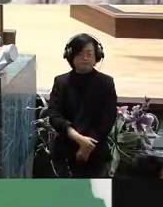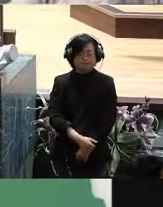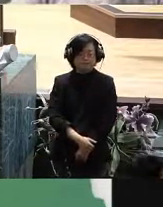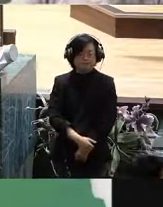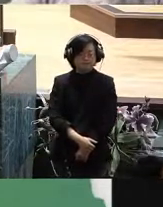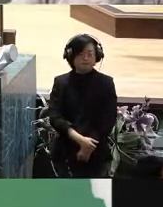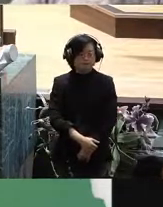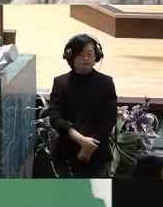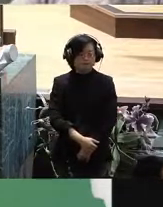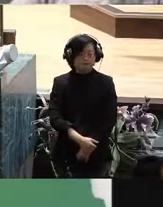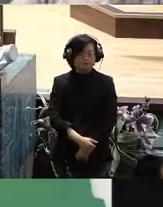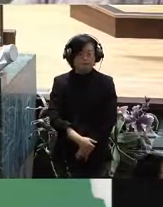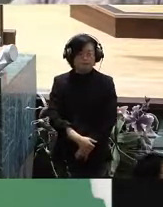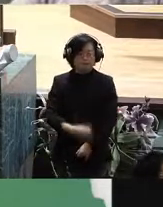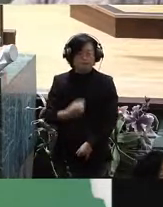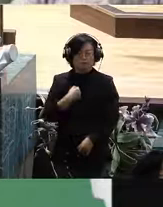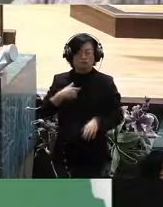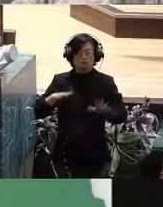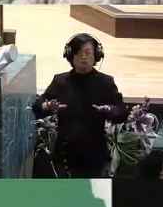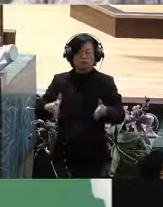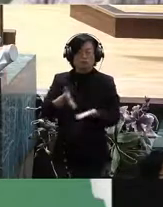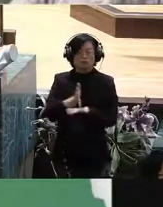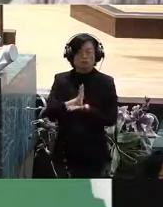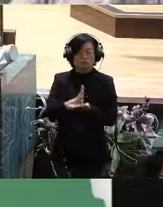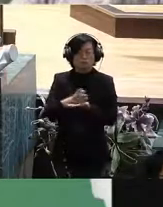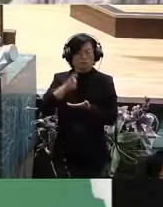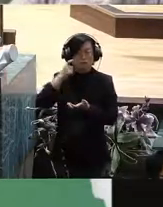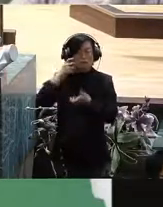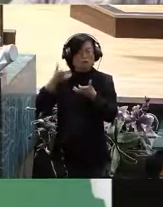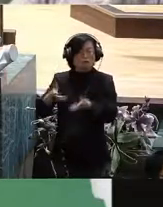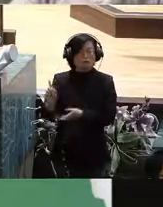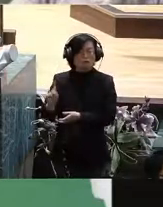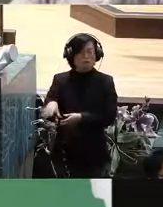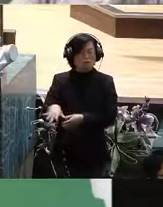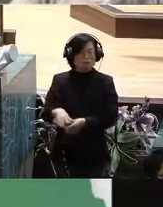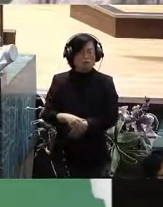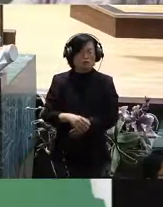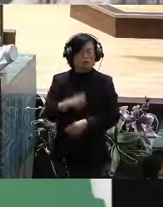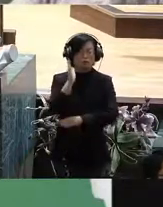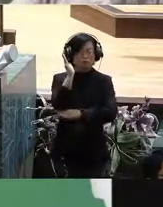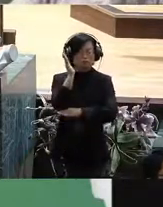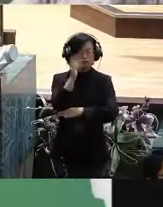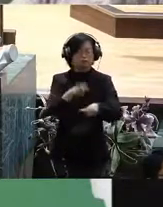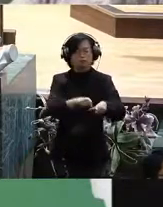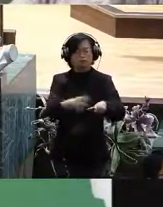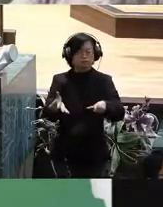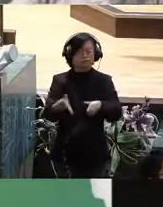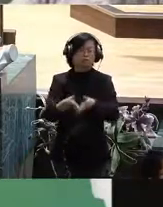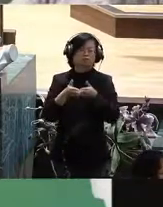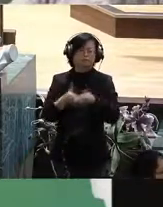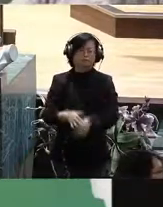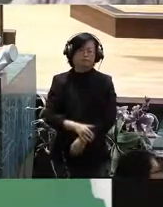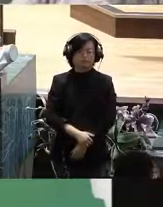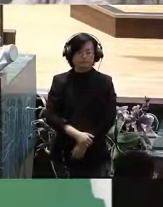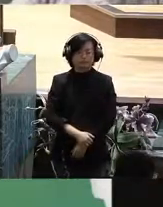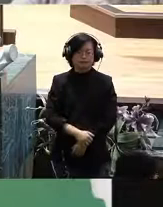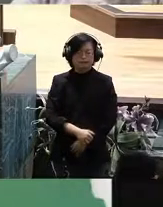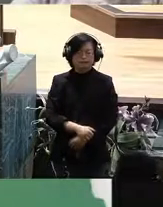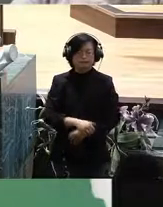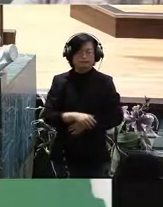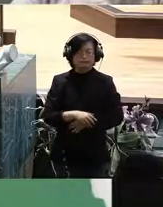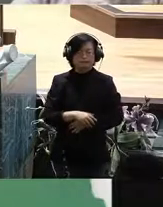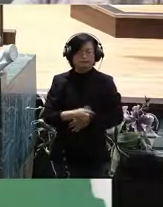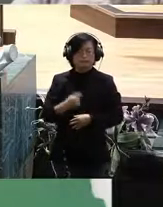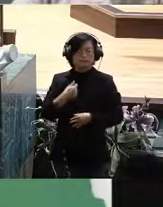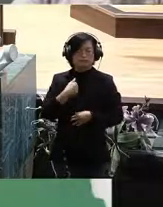open government. I will be focusing on the opportunities and challenges we faced